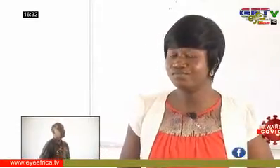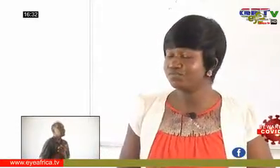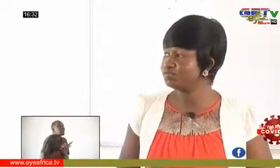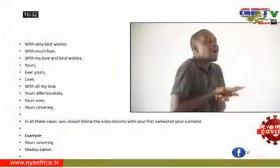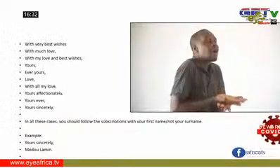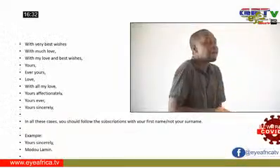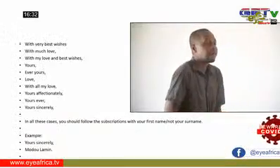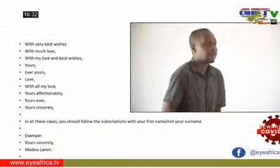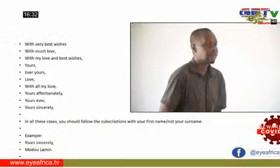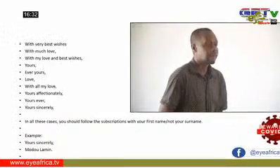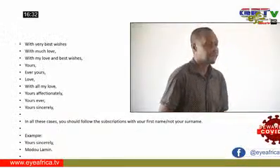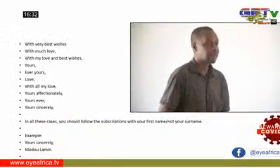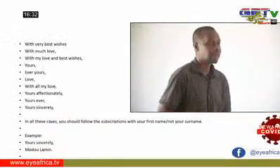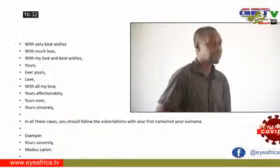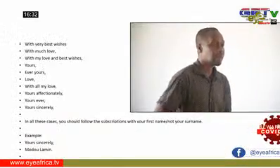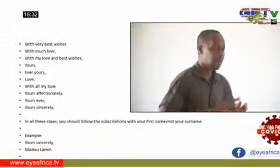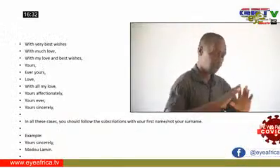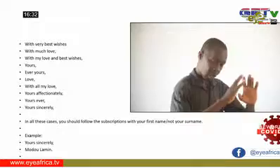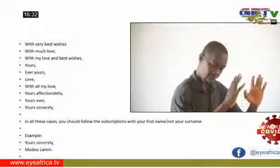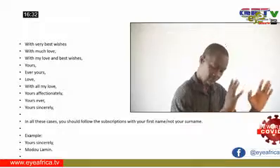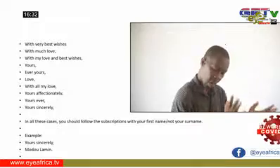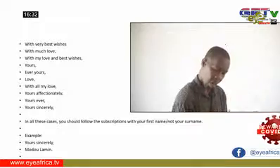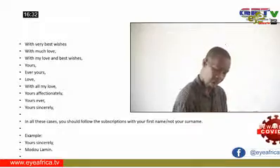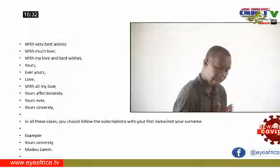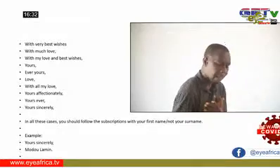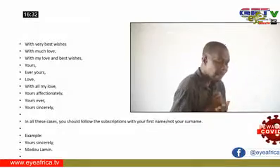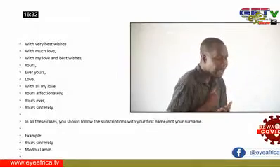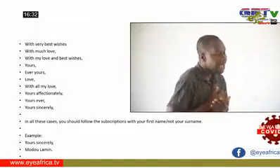love, with all my love,